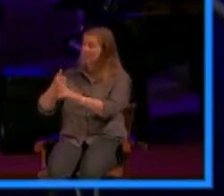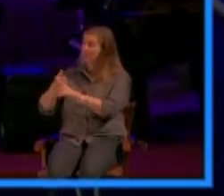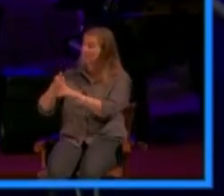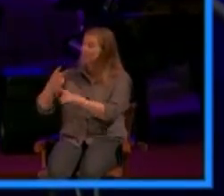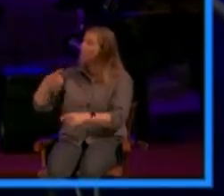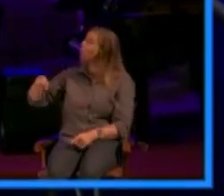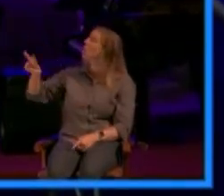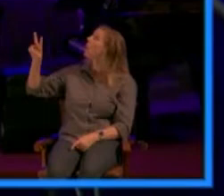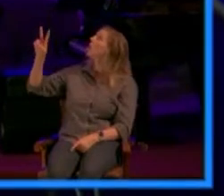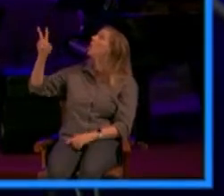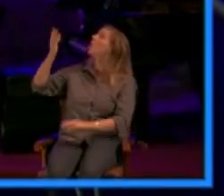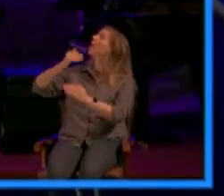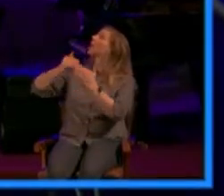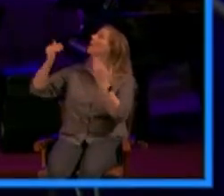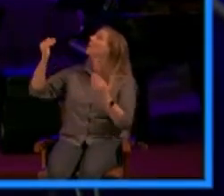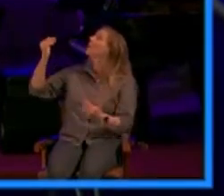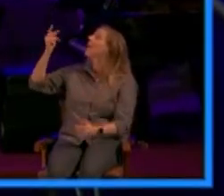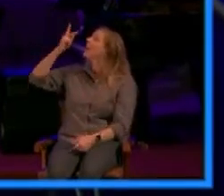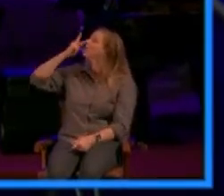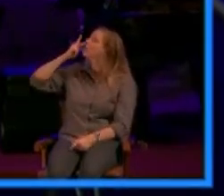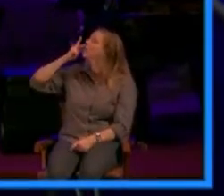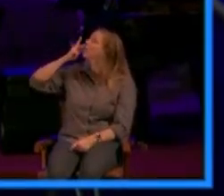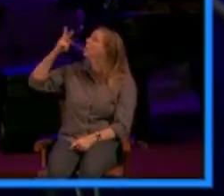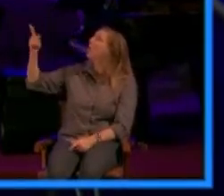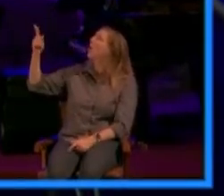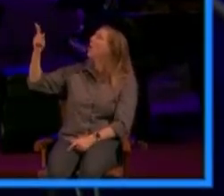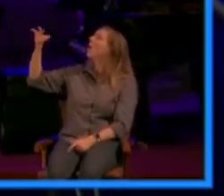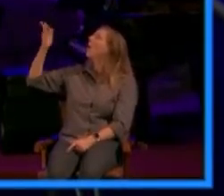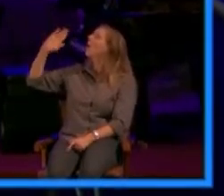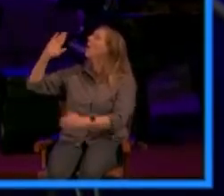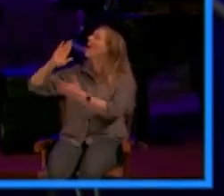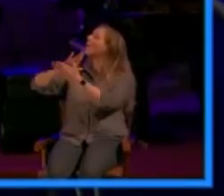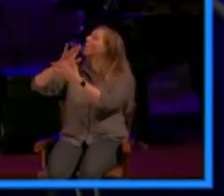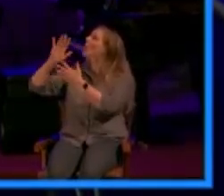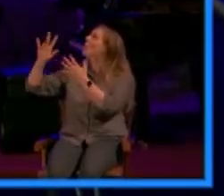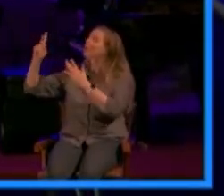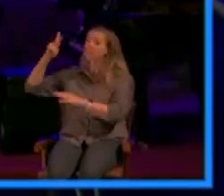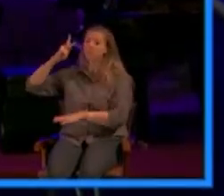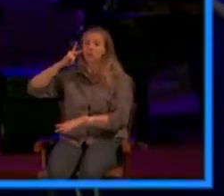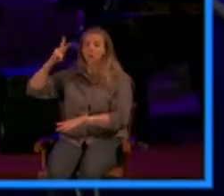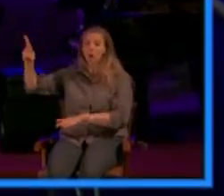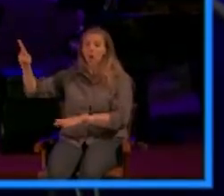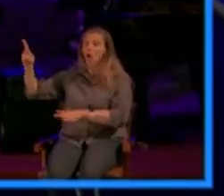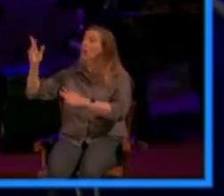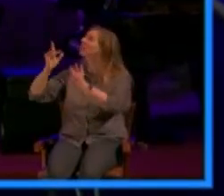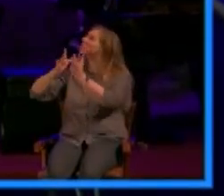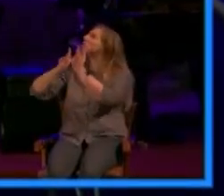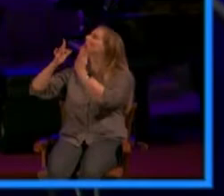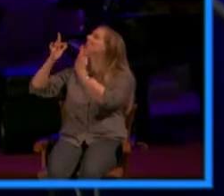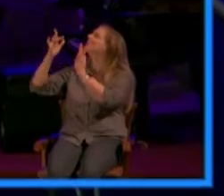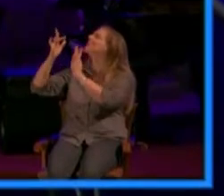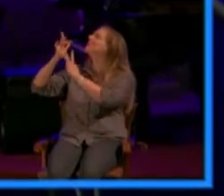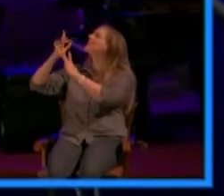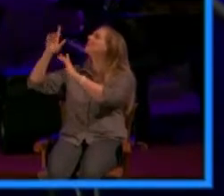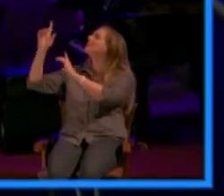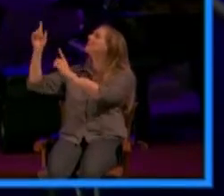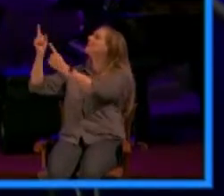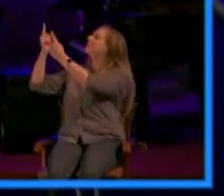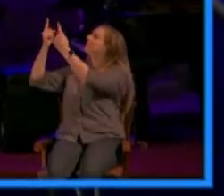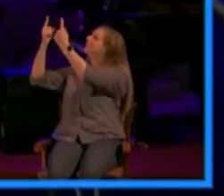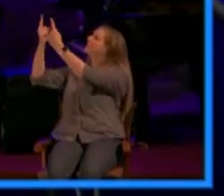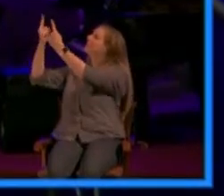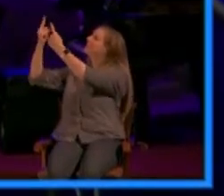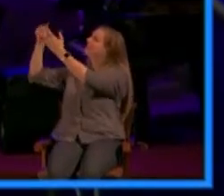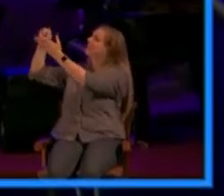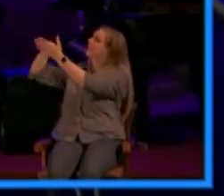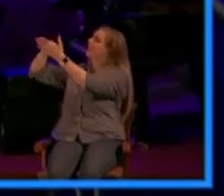he saw the glory of God. And what else did he see? Jesus standing at the right hand of God.